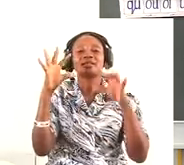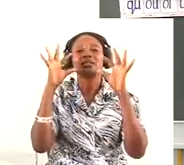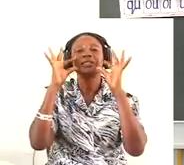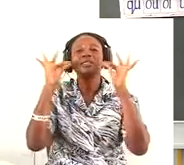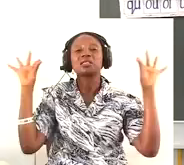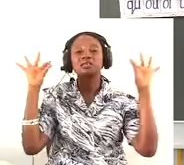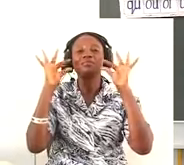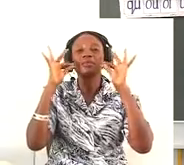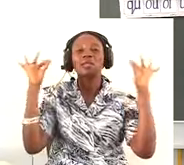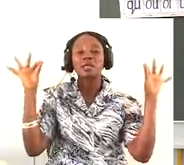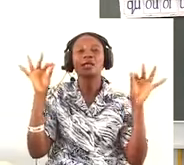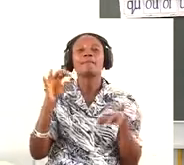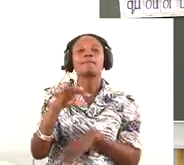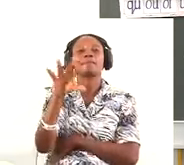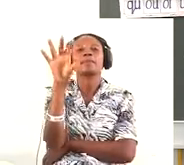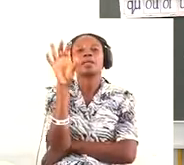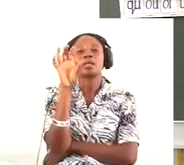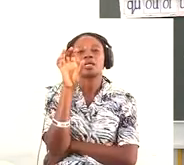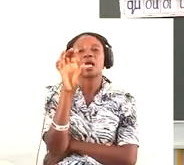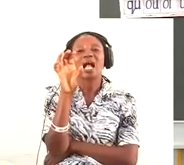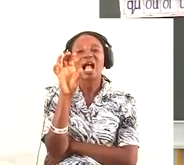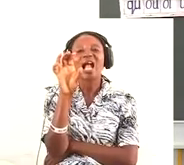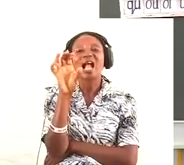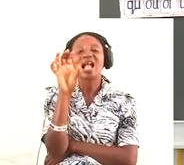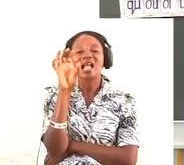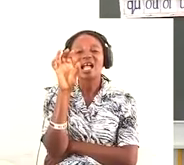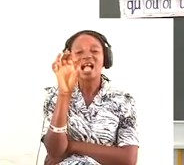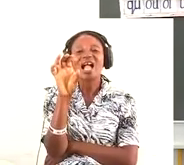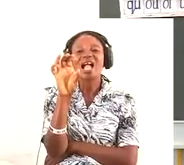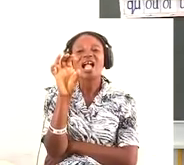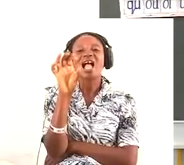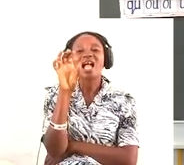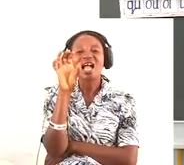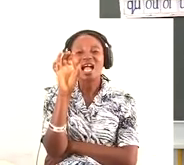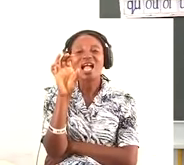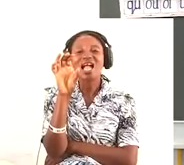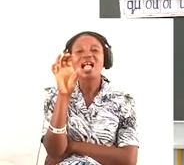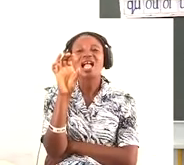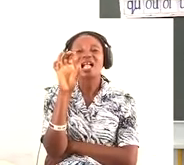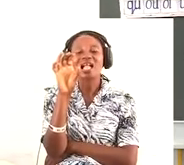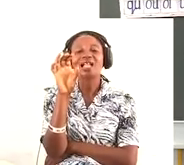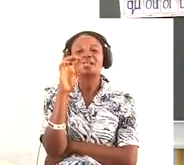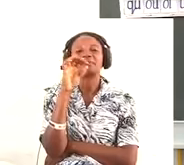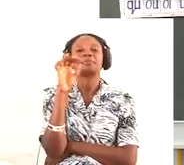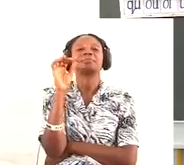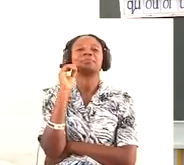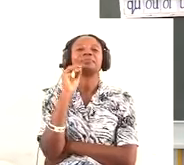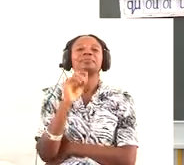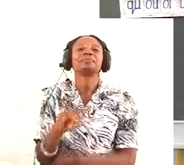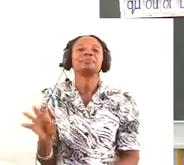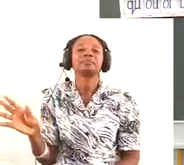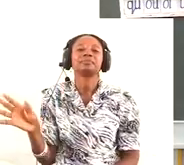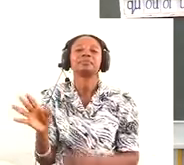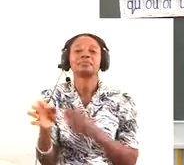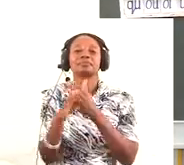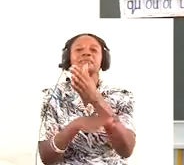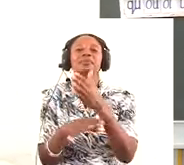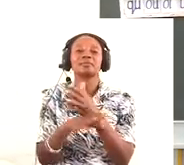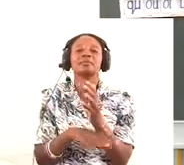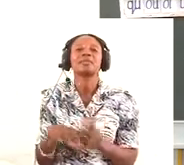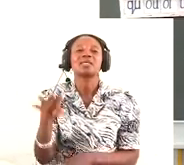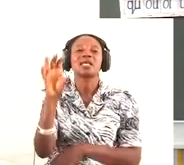Cat. Cat. And what is the sound? K. And what is the sound? K. Good. Now let's